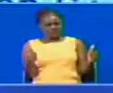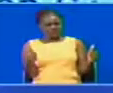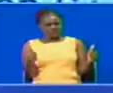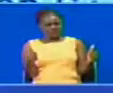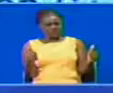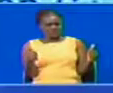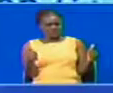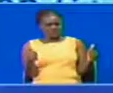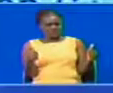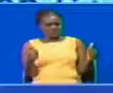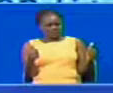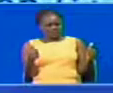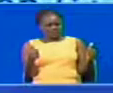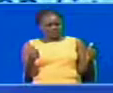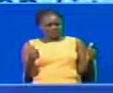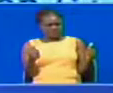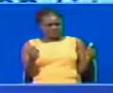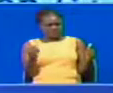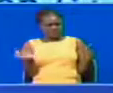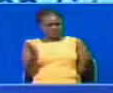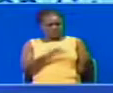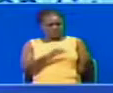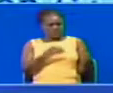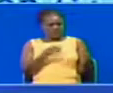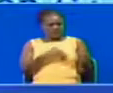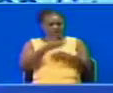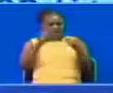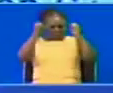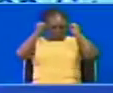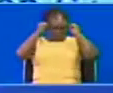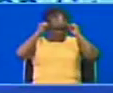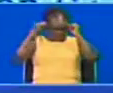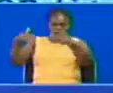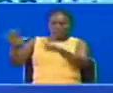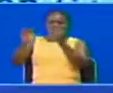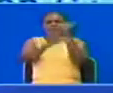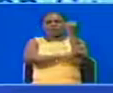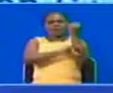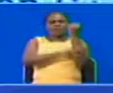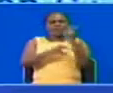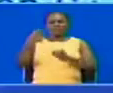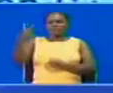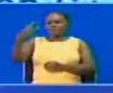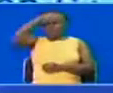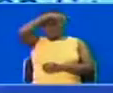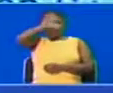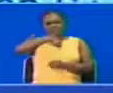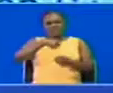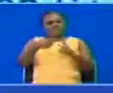an undergraduate student till I came back to this country after studying abroad for my 2 degrees, and I started